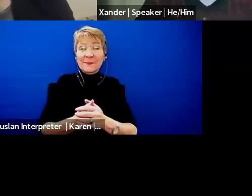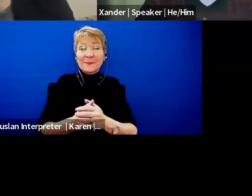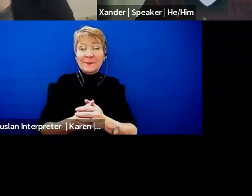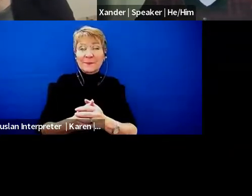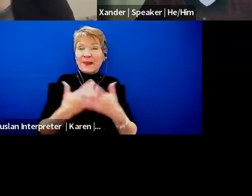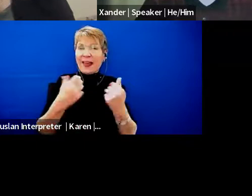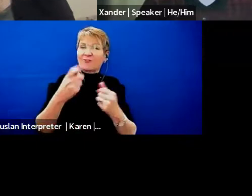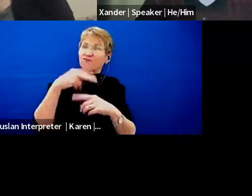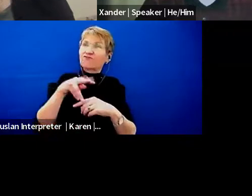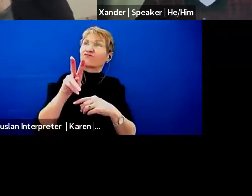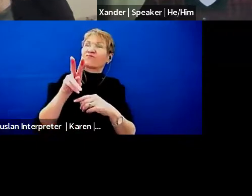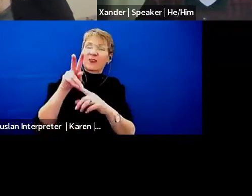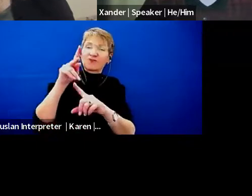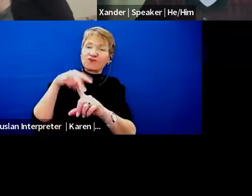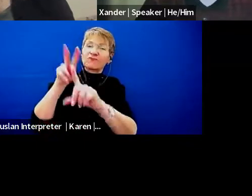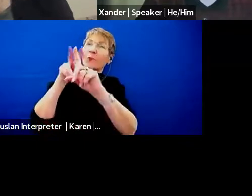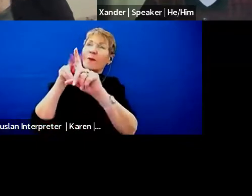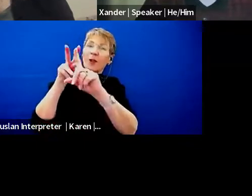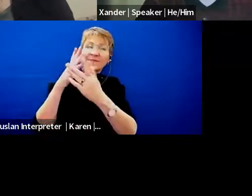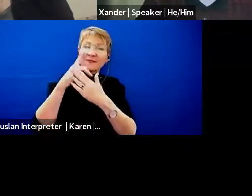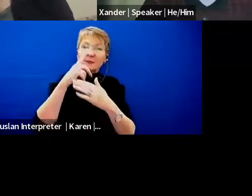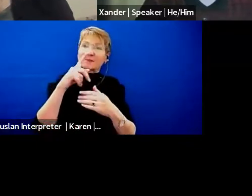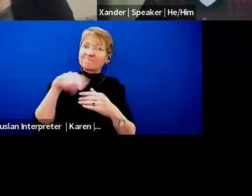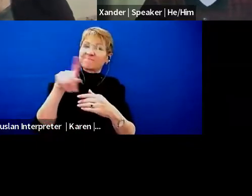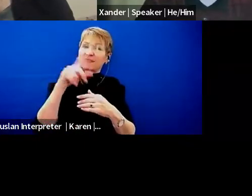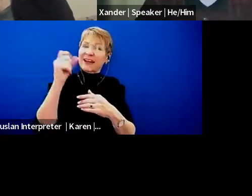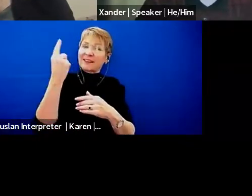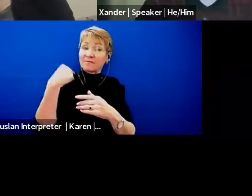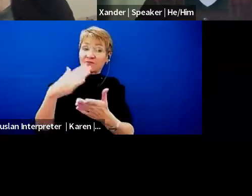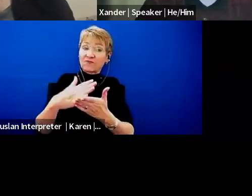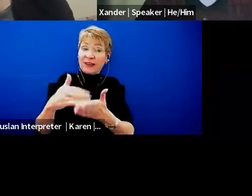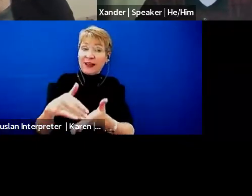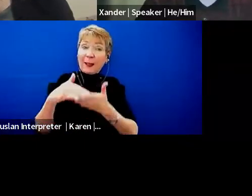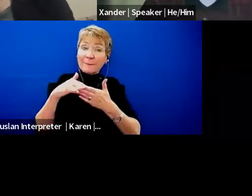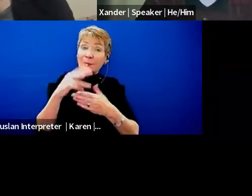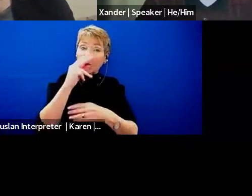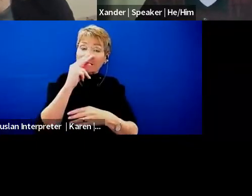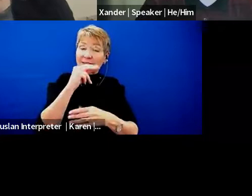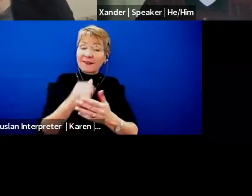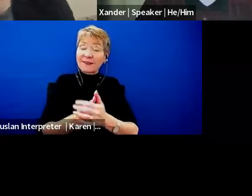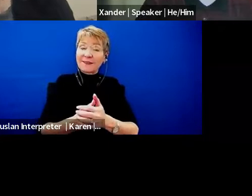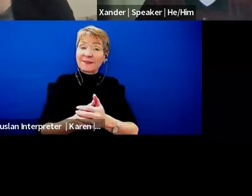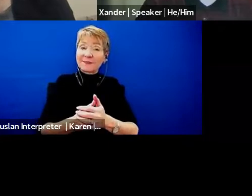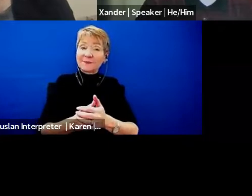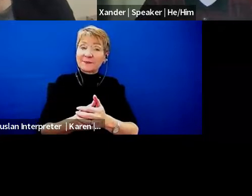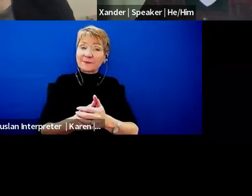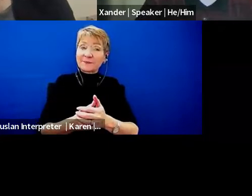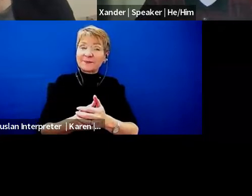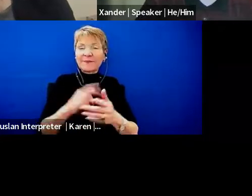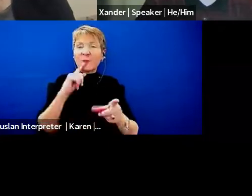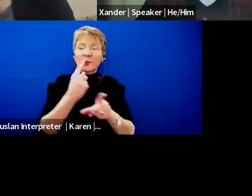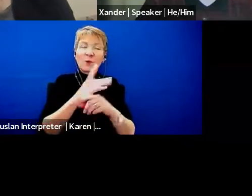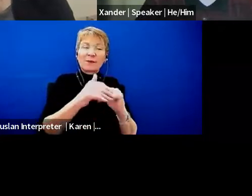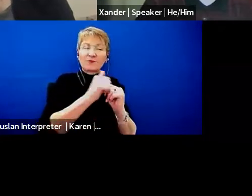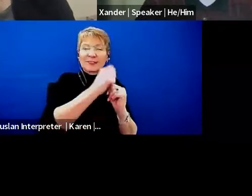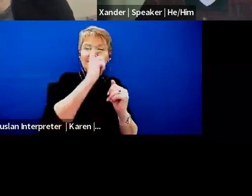role models and people who understood who you were was really helpful. Is that some, and we will talk about siblings later